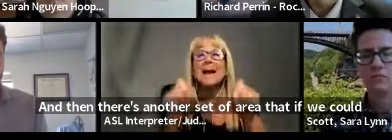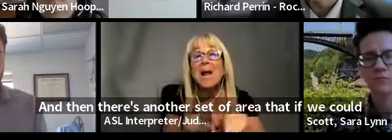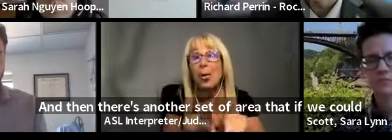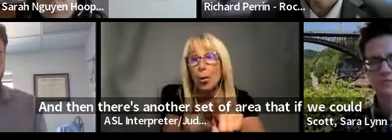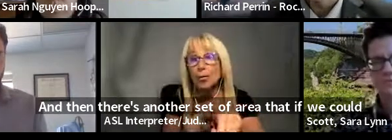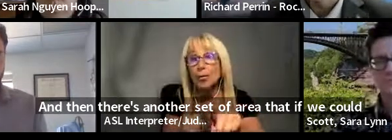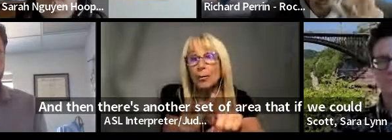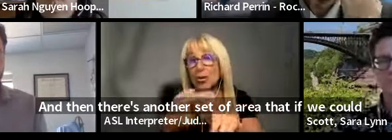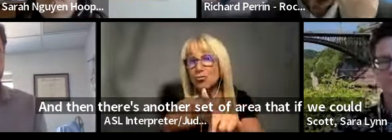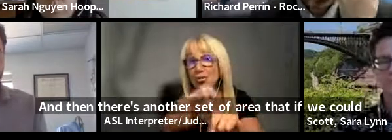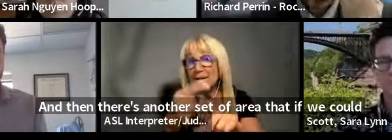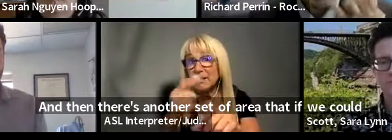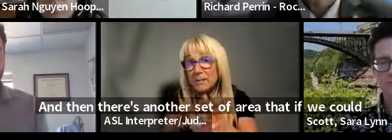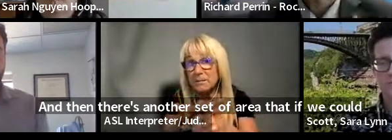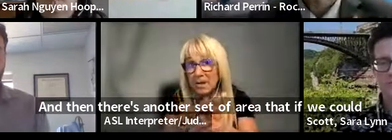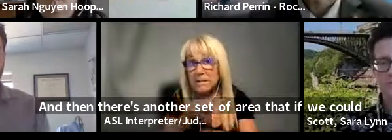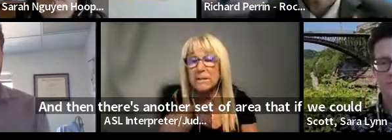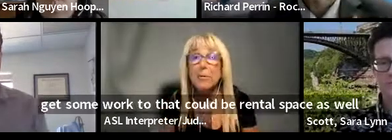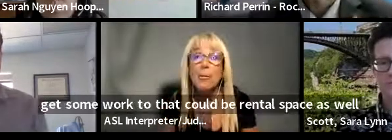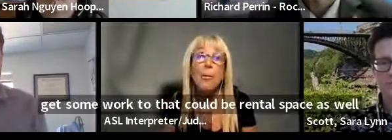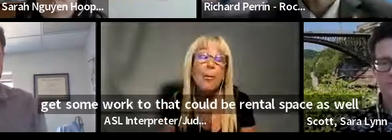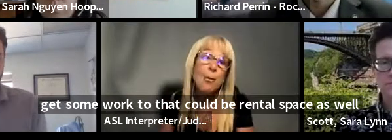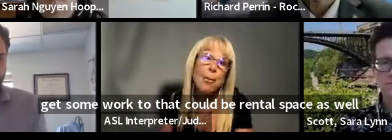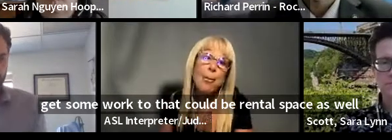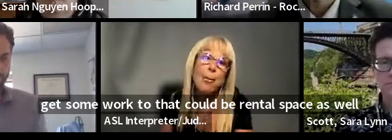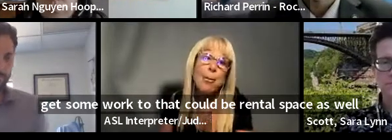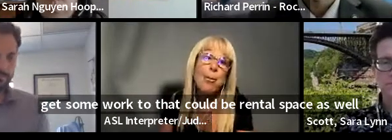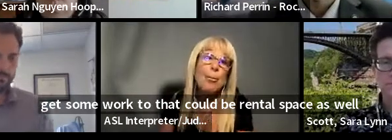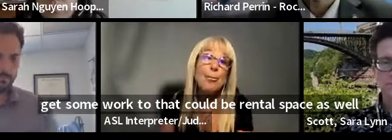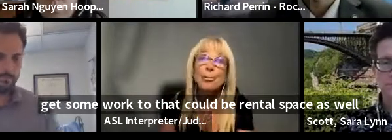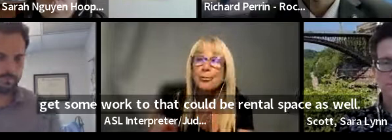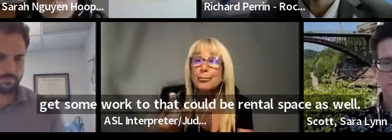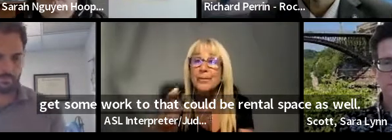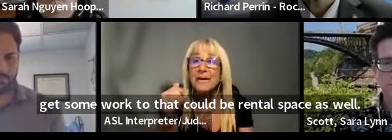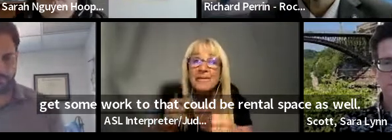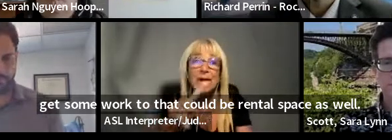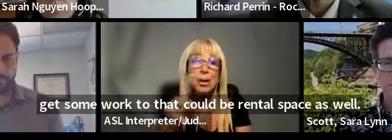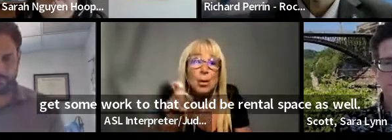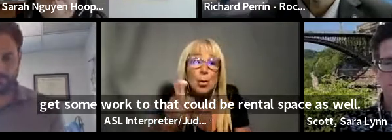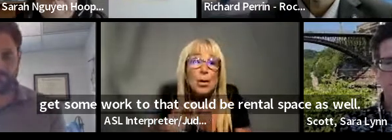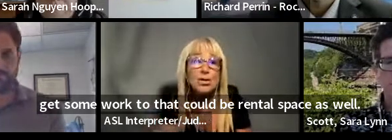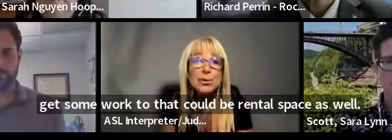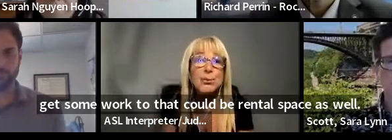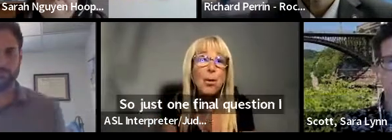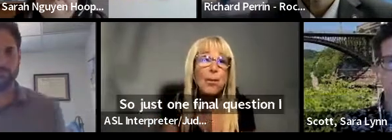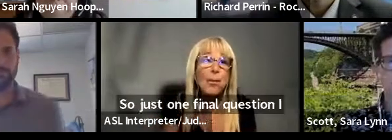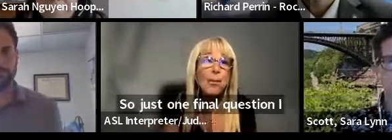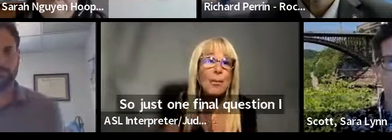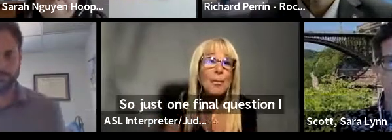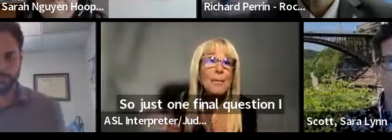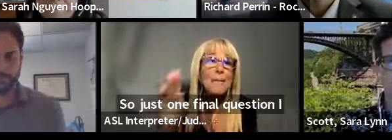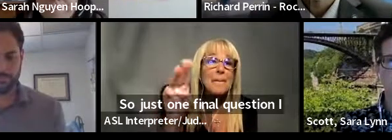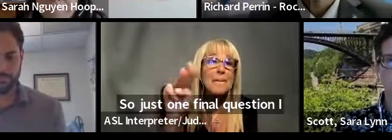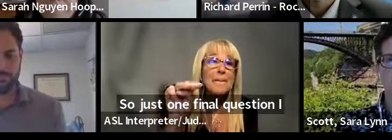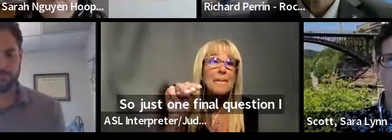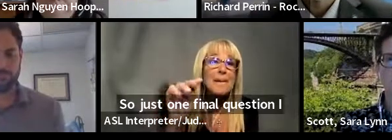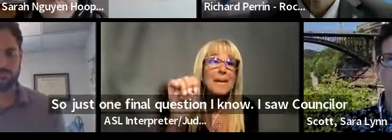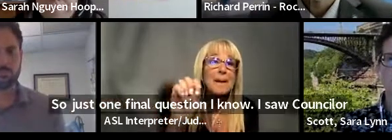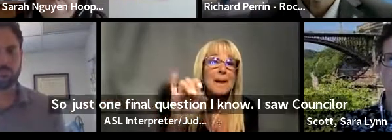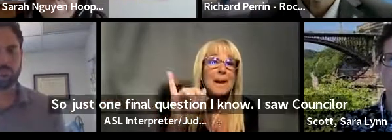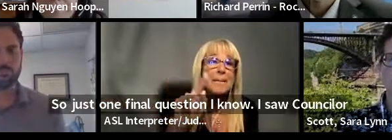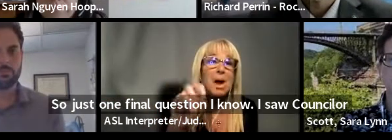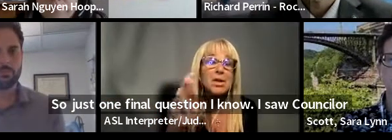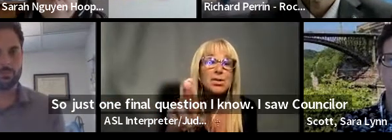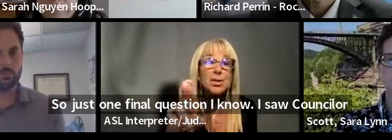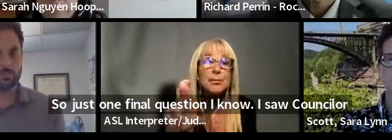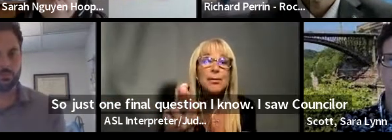well. So just one final question. I don't know, I saw Councilmember Gruber came off mute. I don't know if you had an additional question,